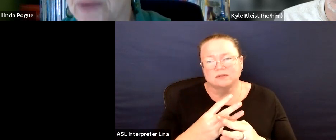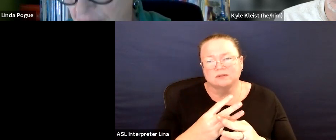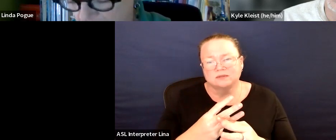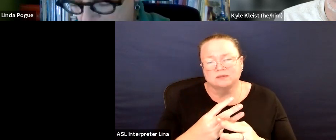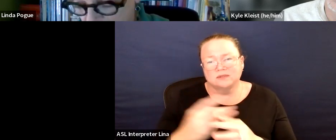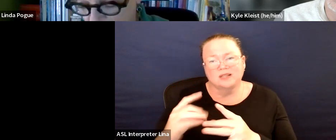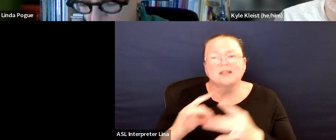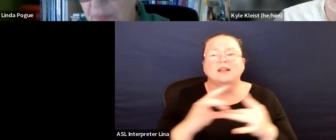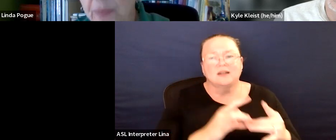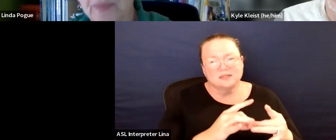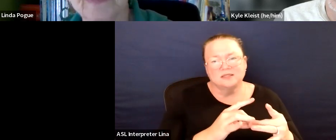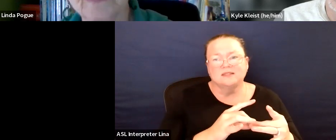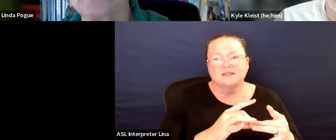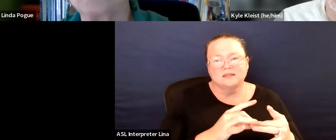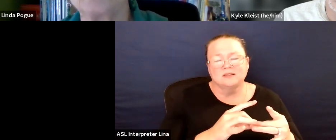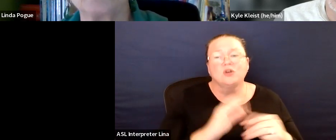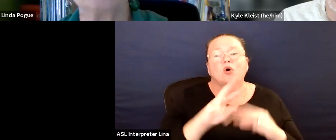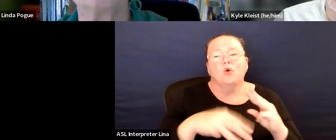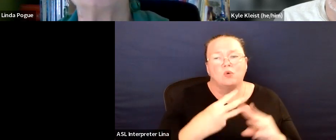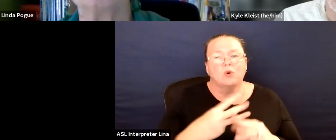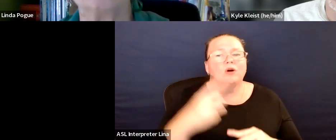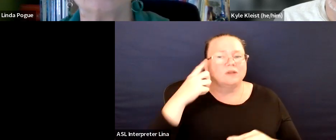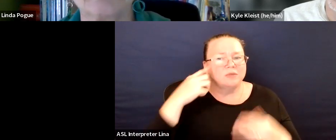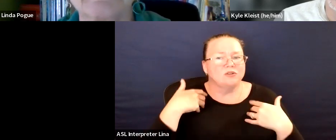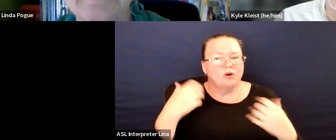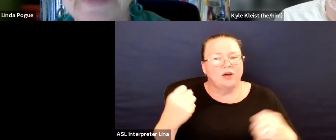to the World Mental Health Day.